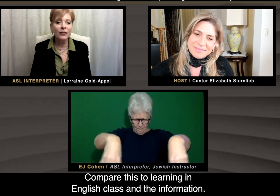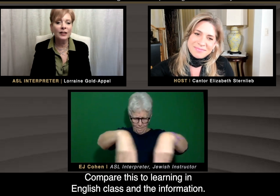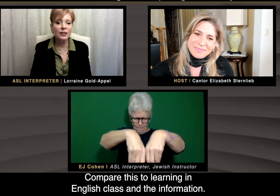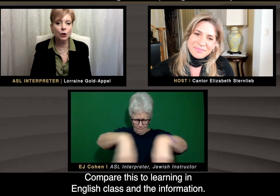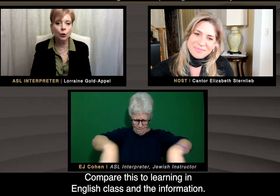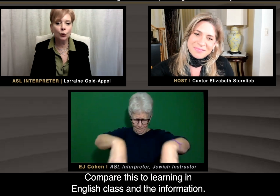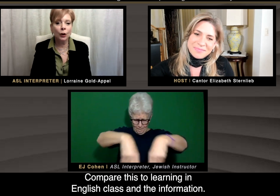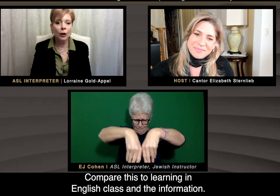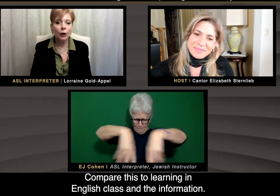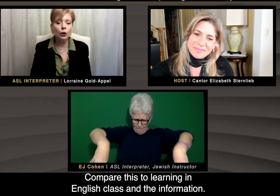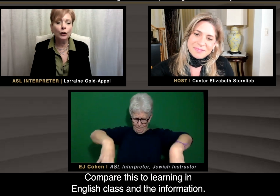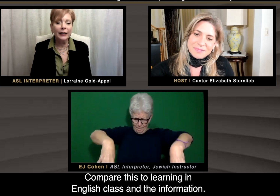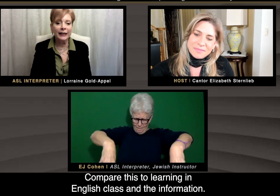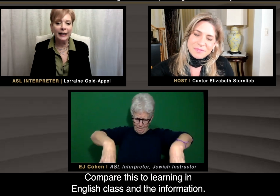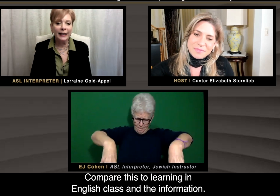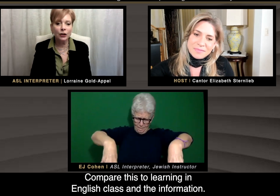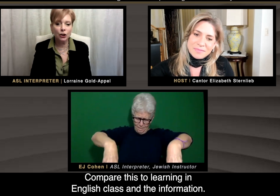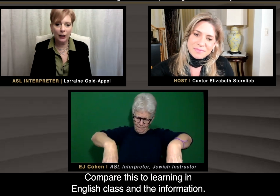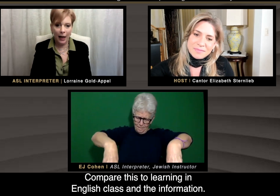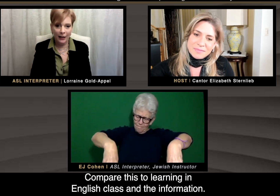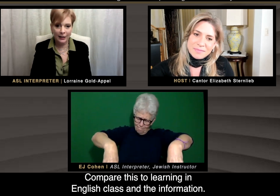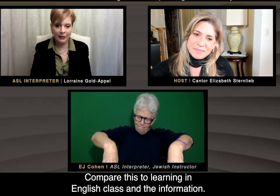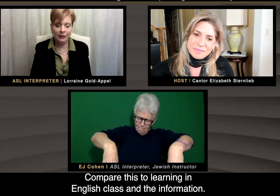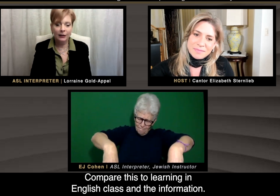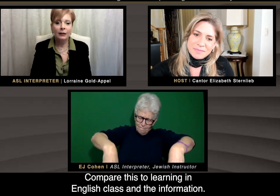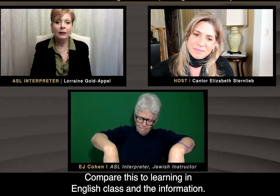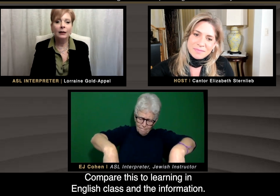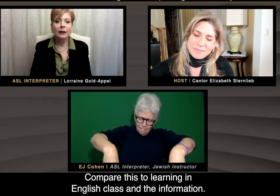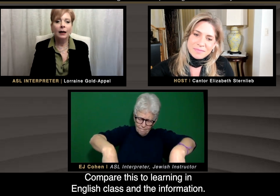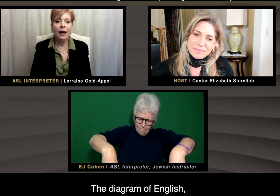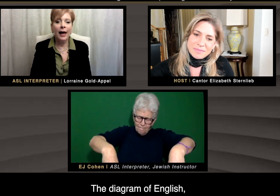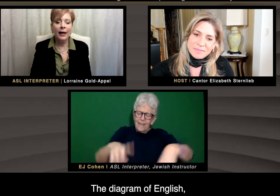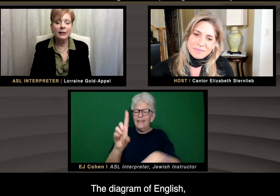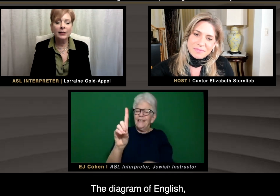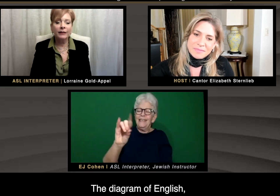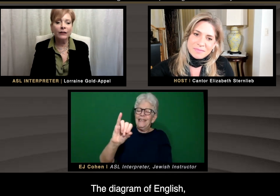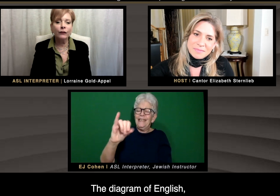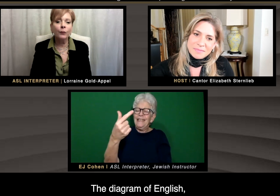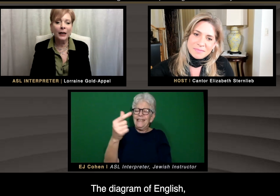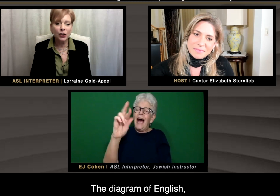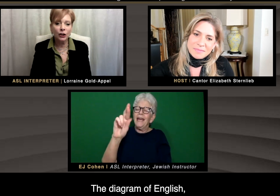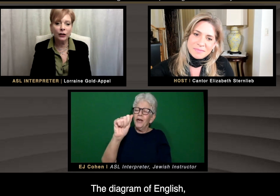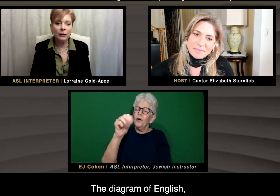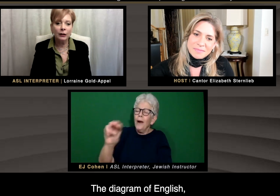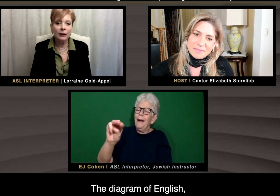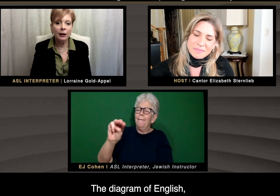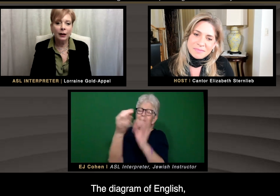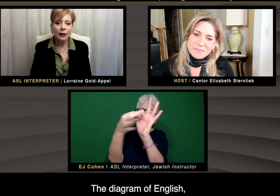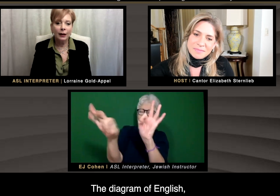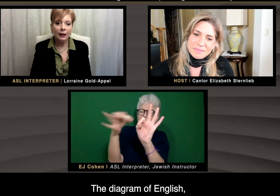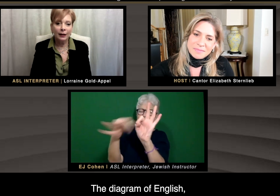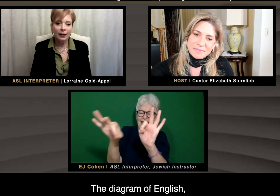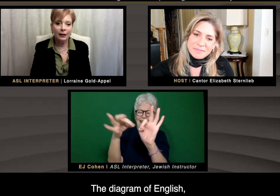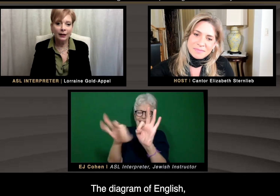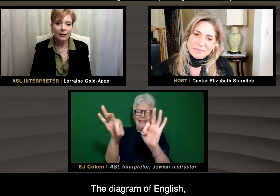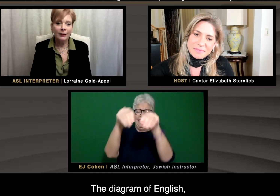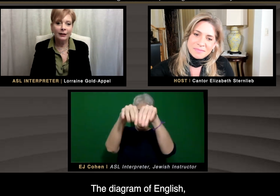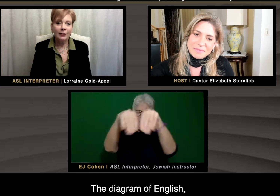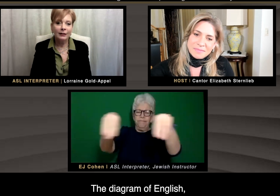I compare this to learning an English class and the information,